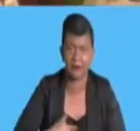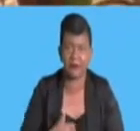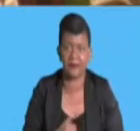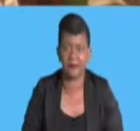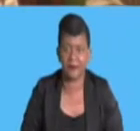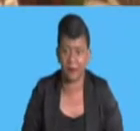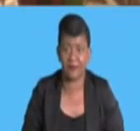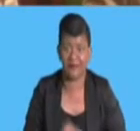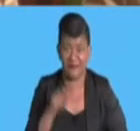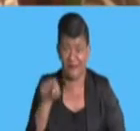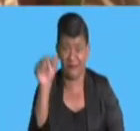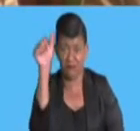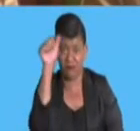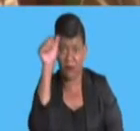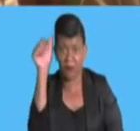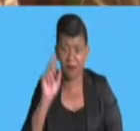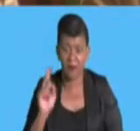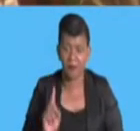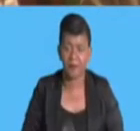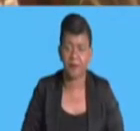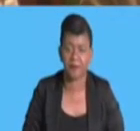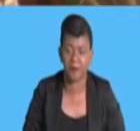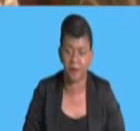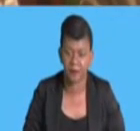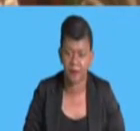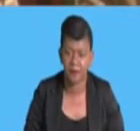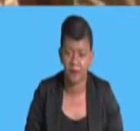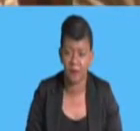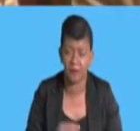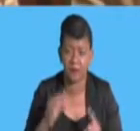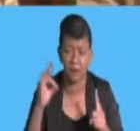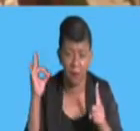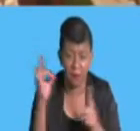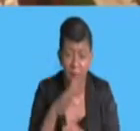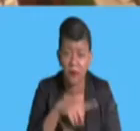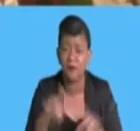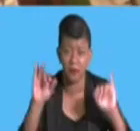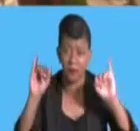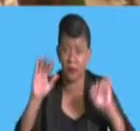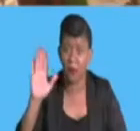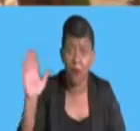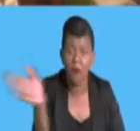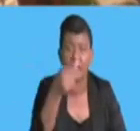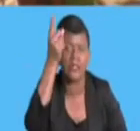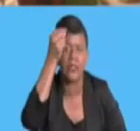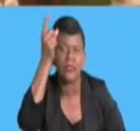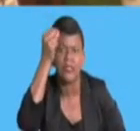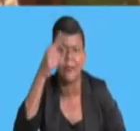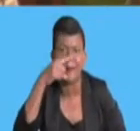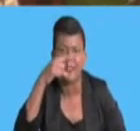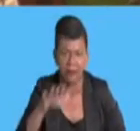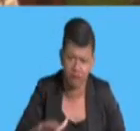while knowingly ignoring the fundamental issues facing all ordinary Fijians. The alarming hike in cost of